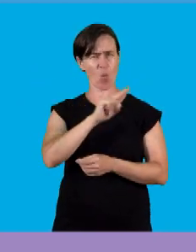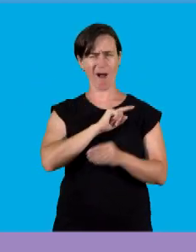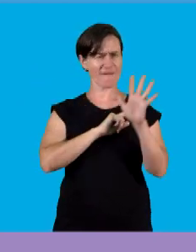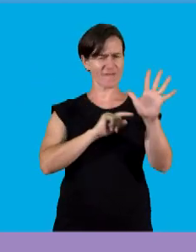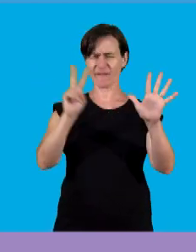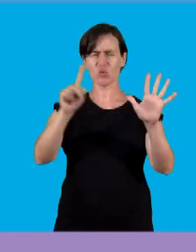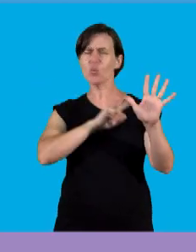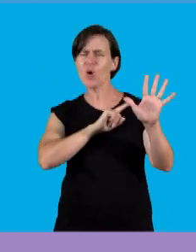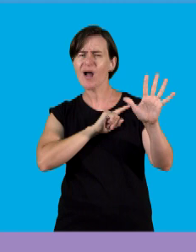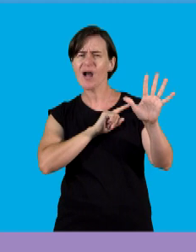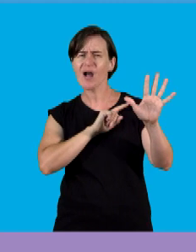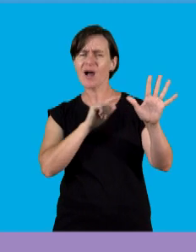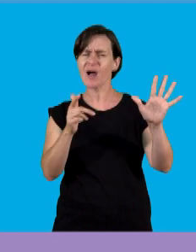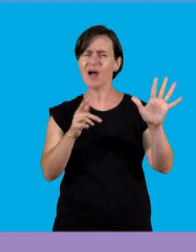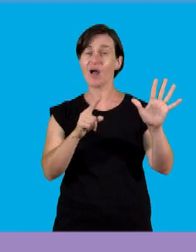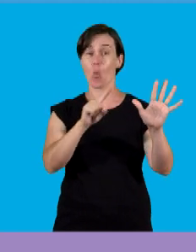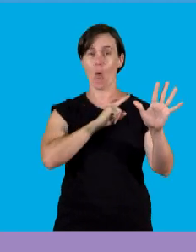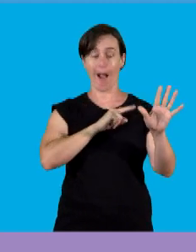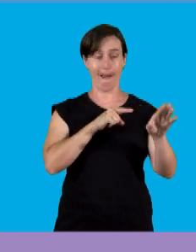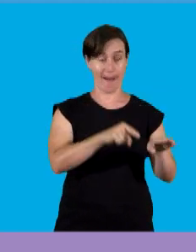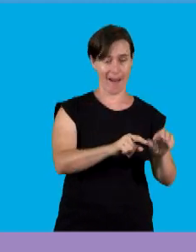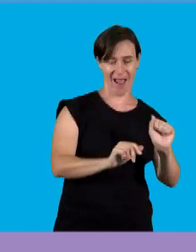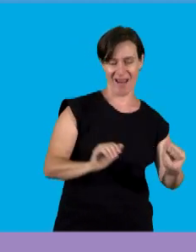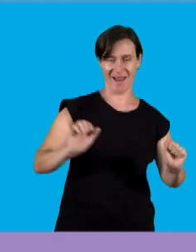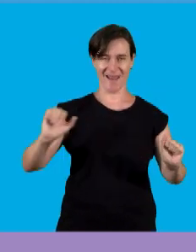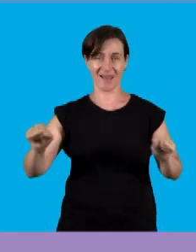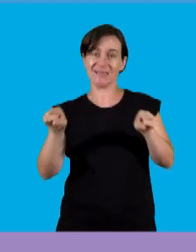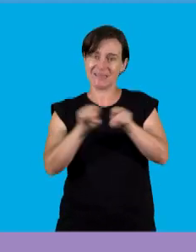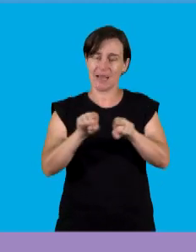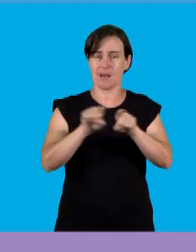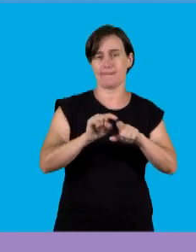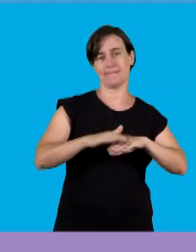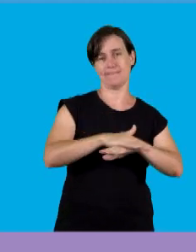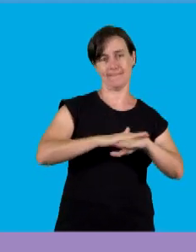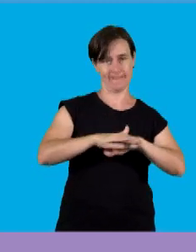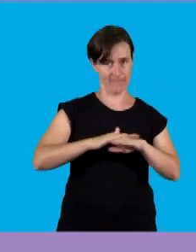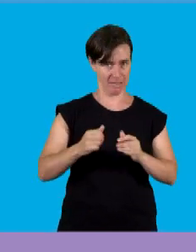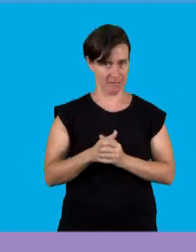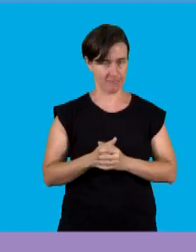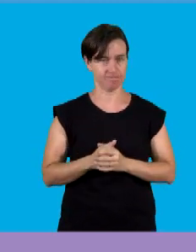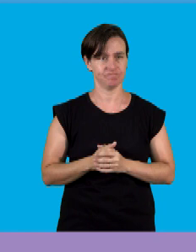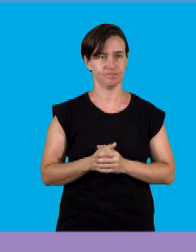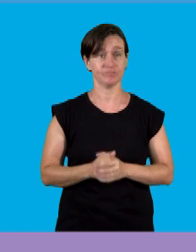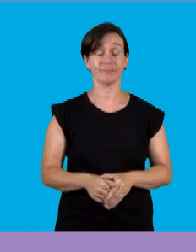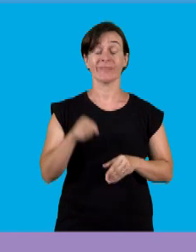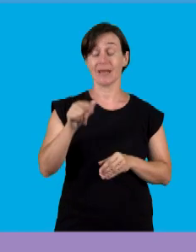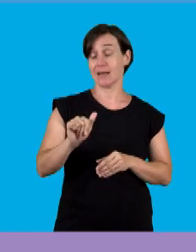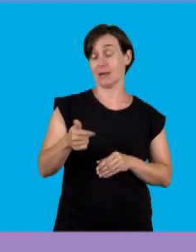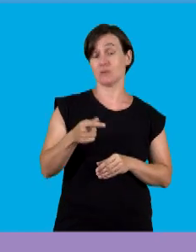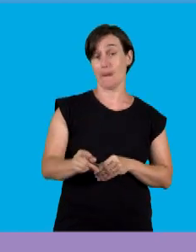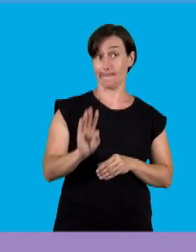and the exponent 2? Because they have the same base. Then we also have the